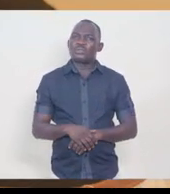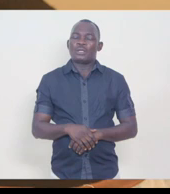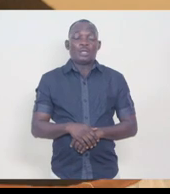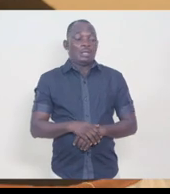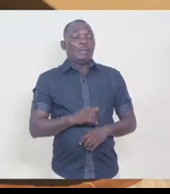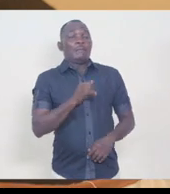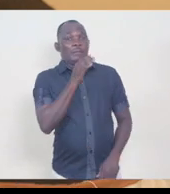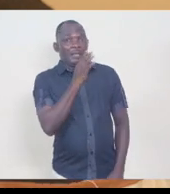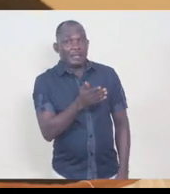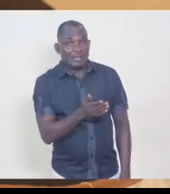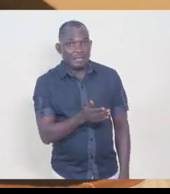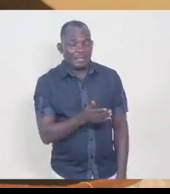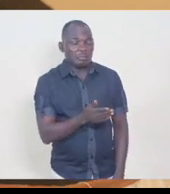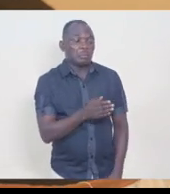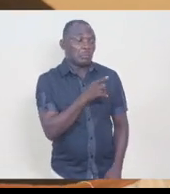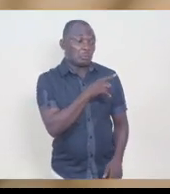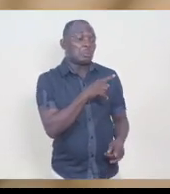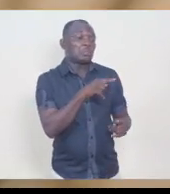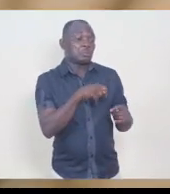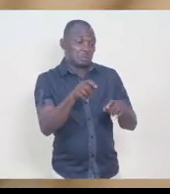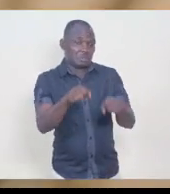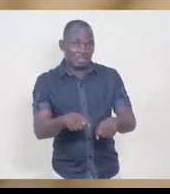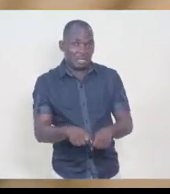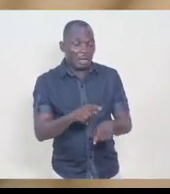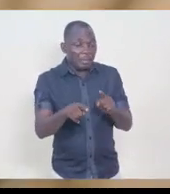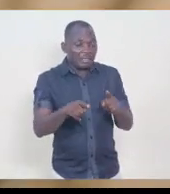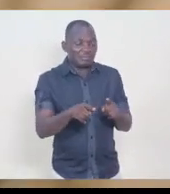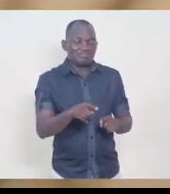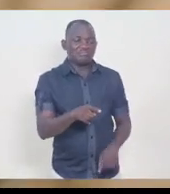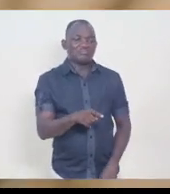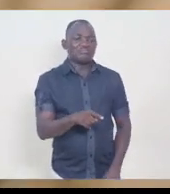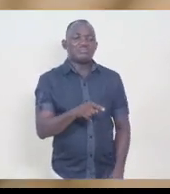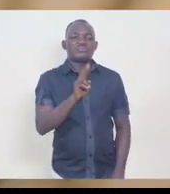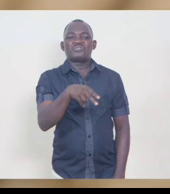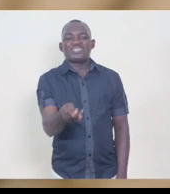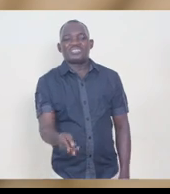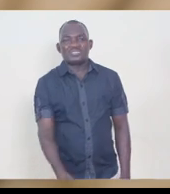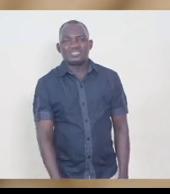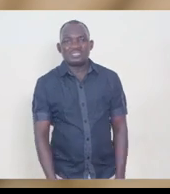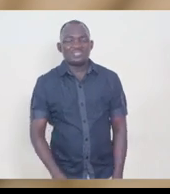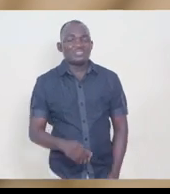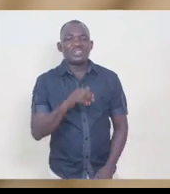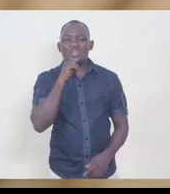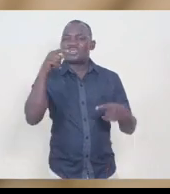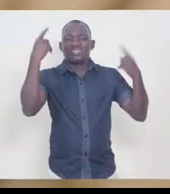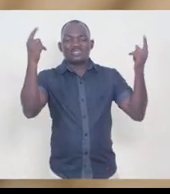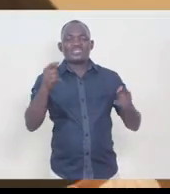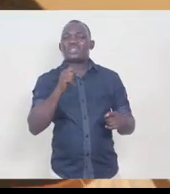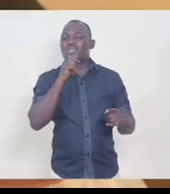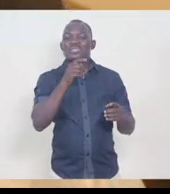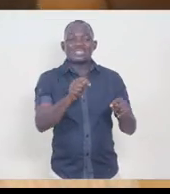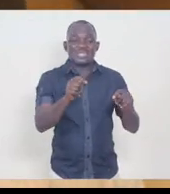Mama, you can try, but it may be useless. Are you sure?